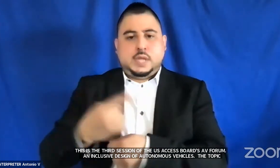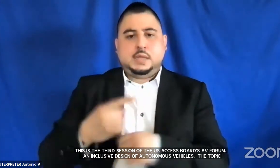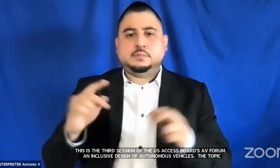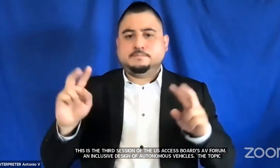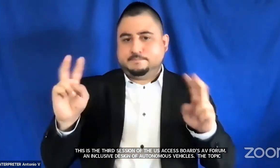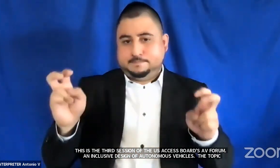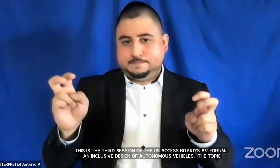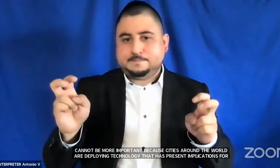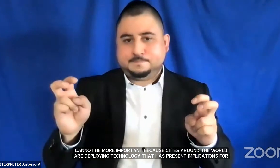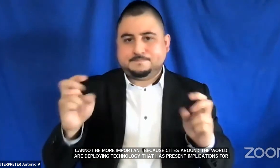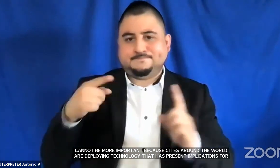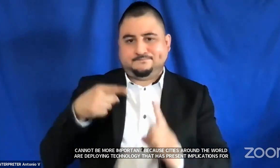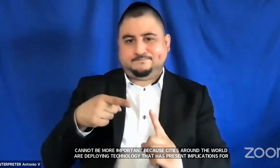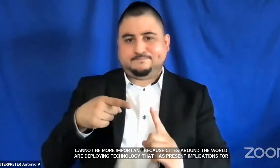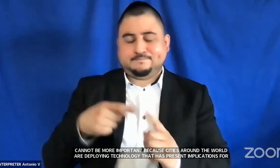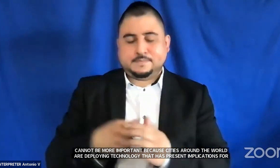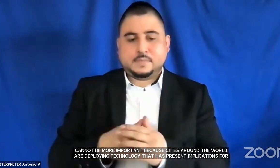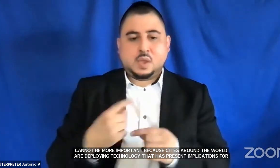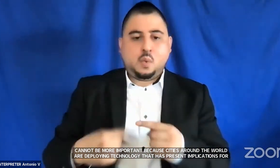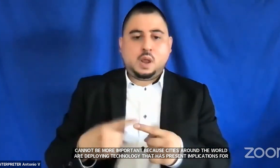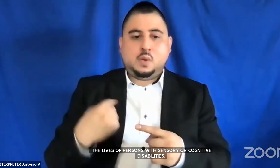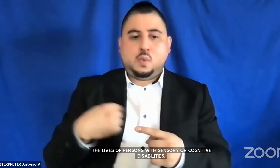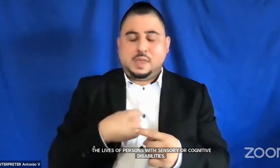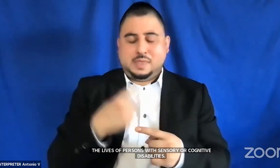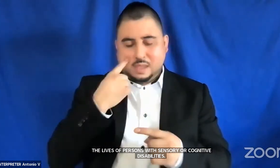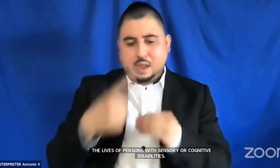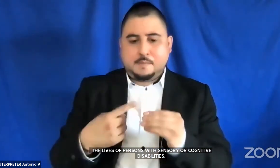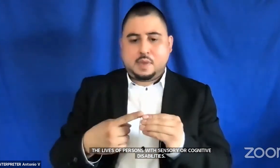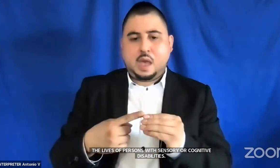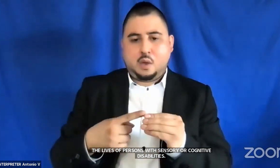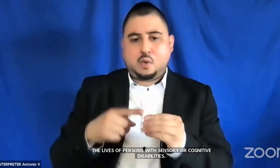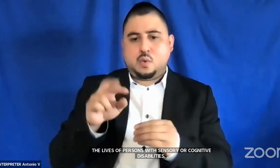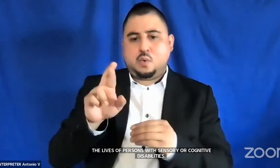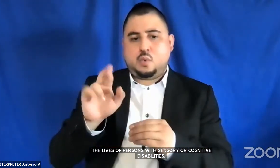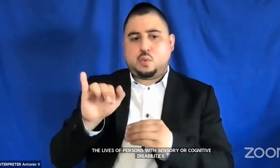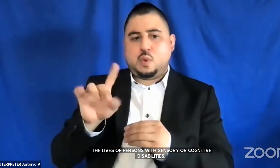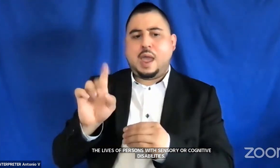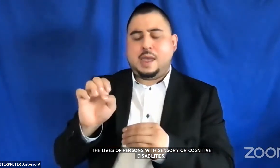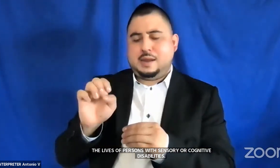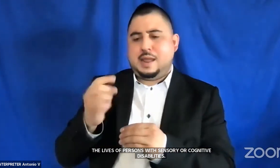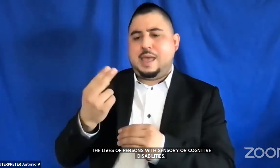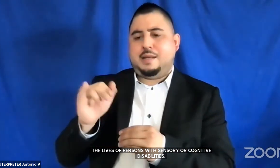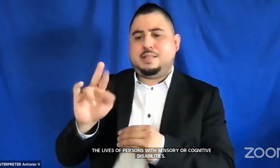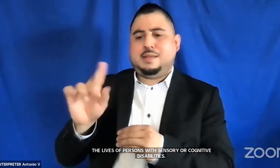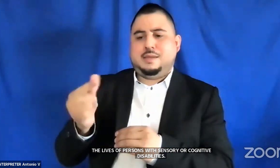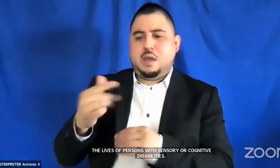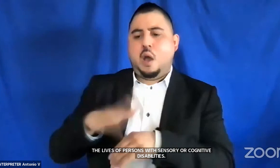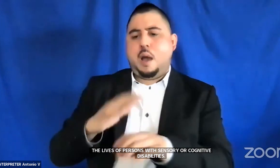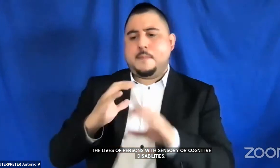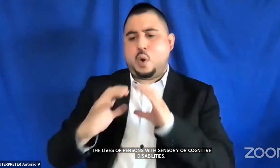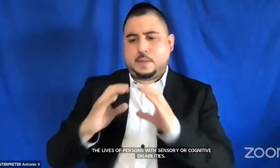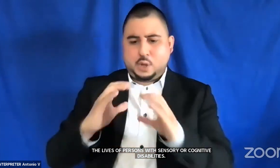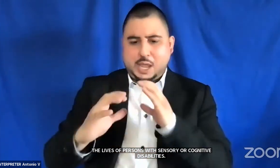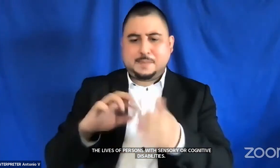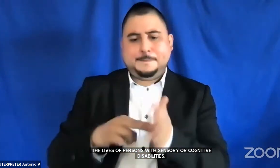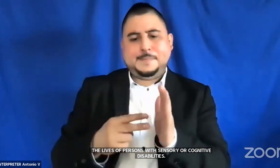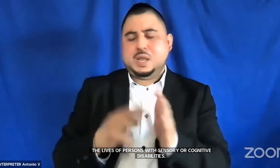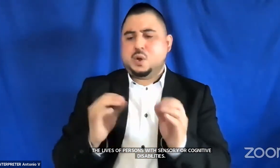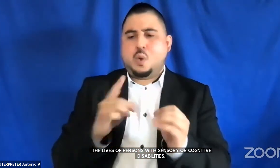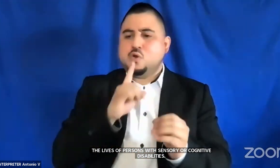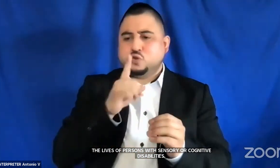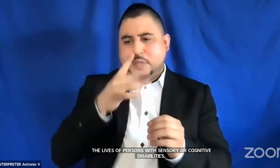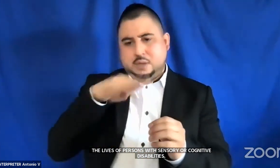discussion. When we think about ride hailing and onboard communications, we want to make sure that nobody is left